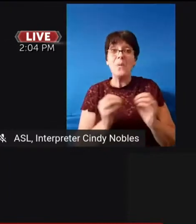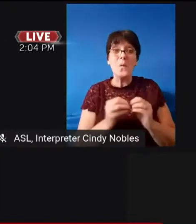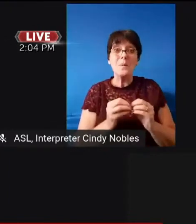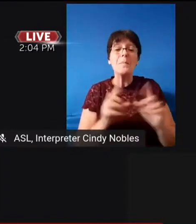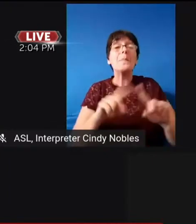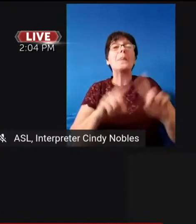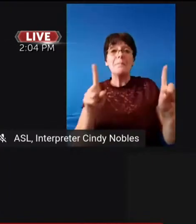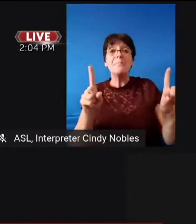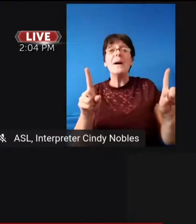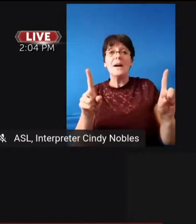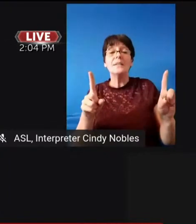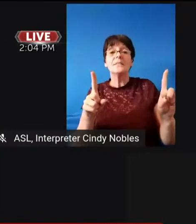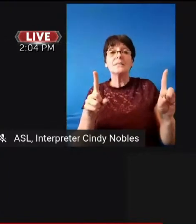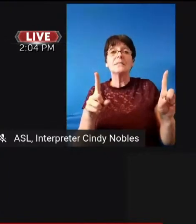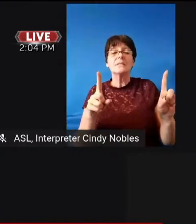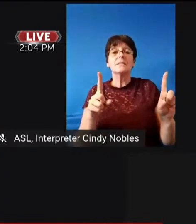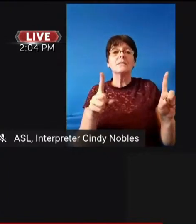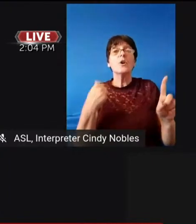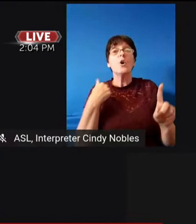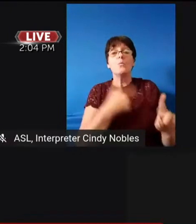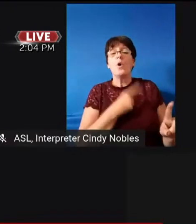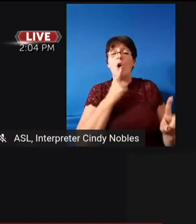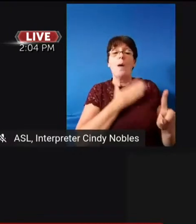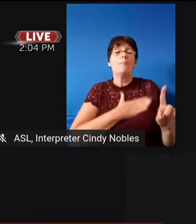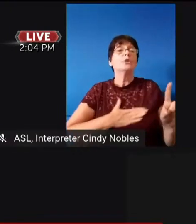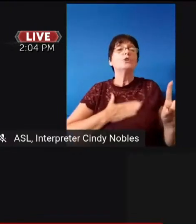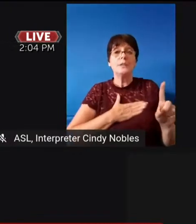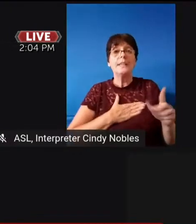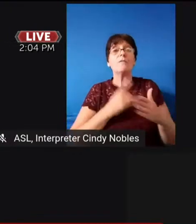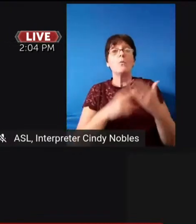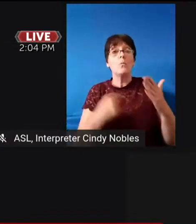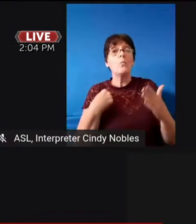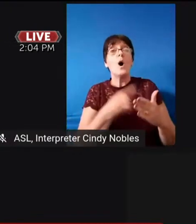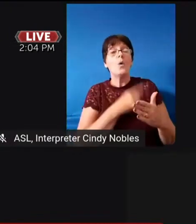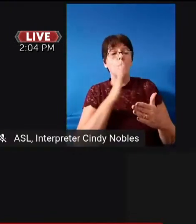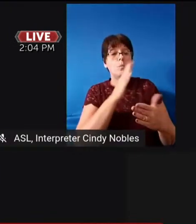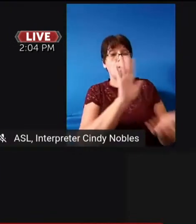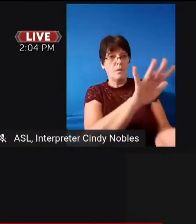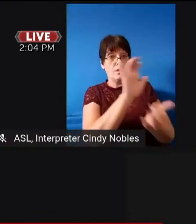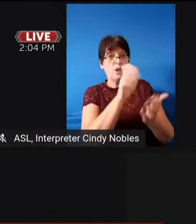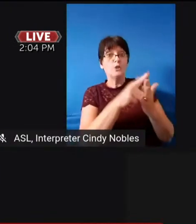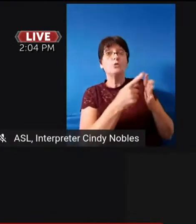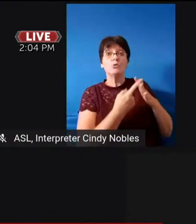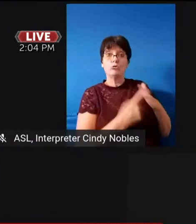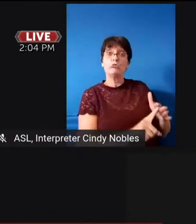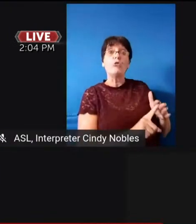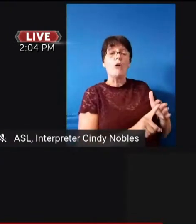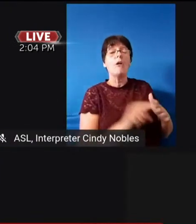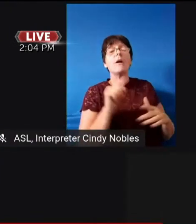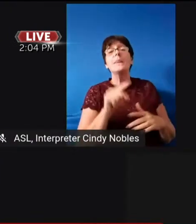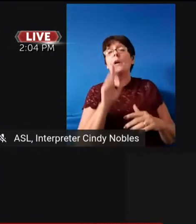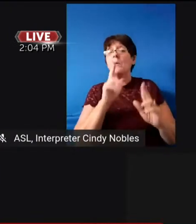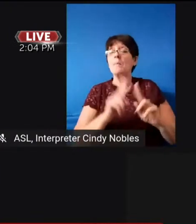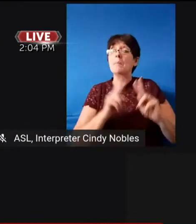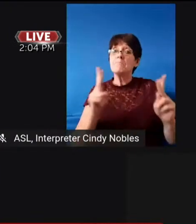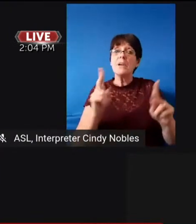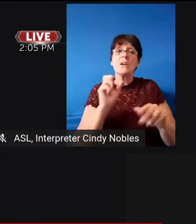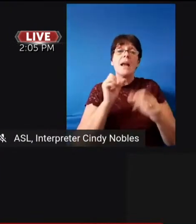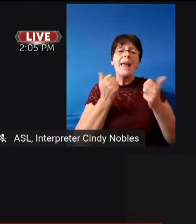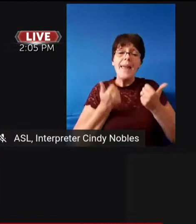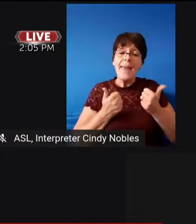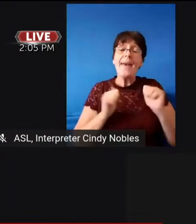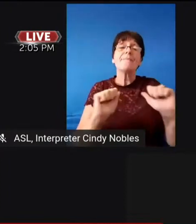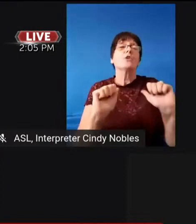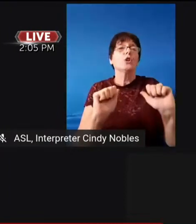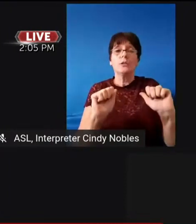we are appreciative of what we'll have to start. And this is going to be a very big effort. It's going to be